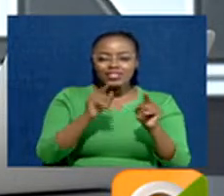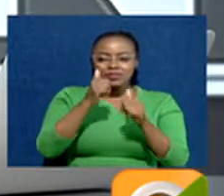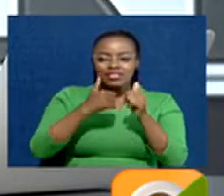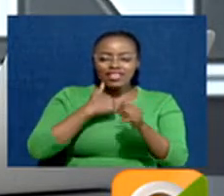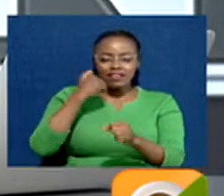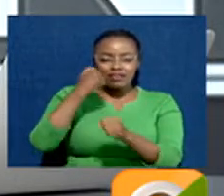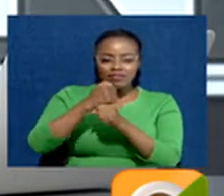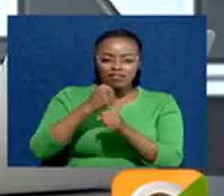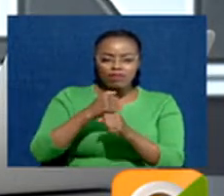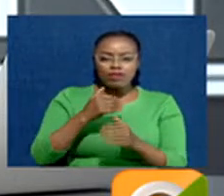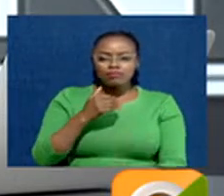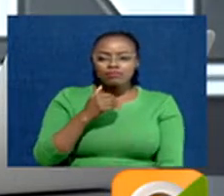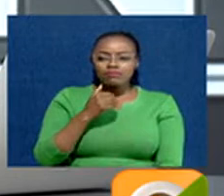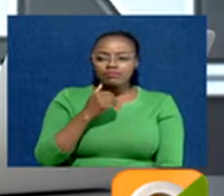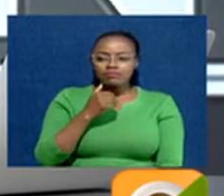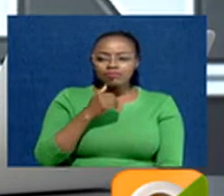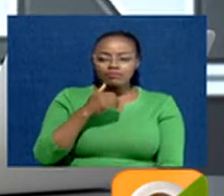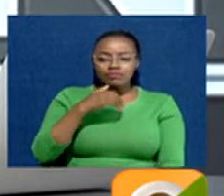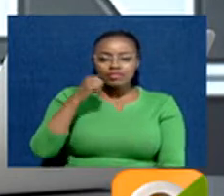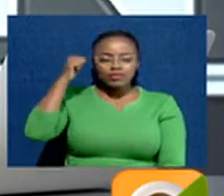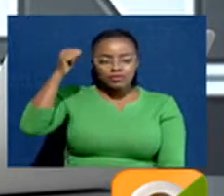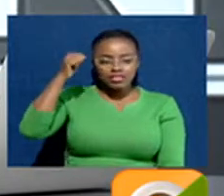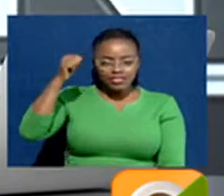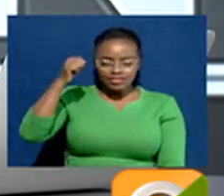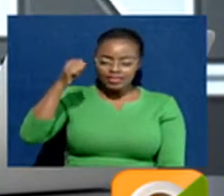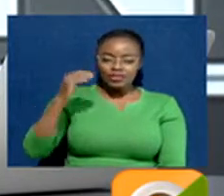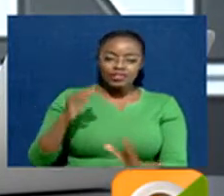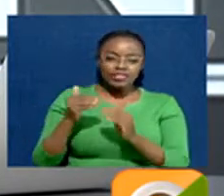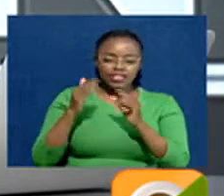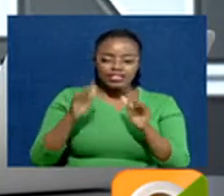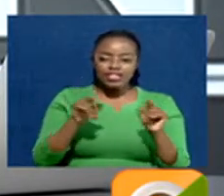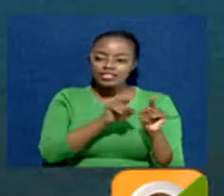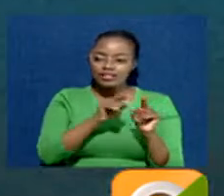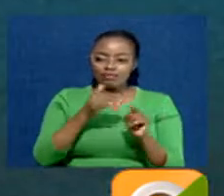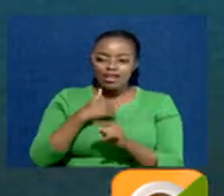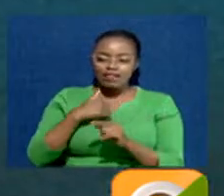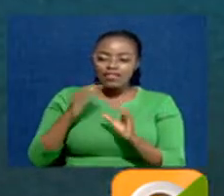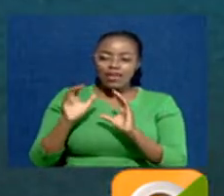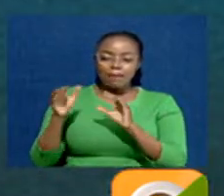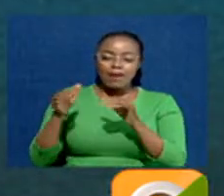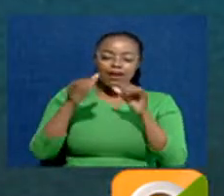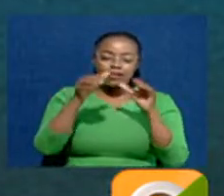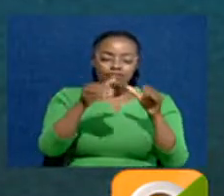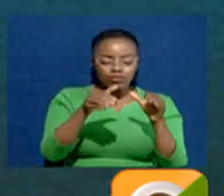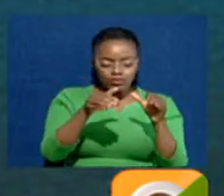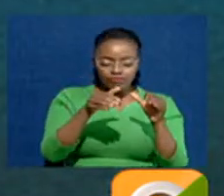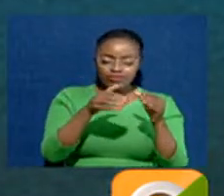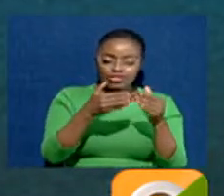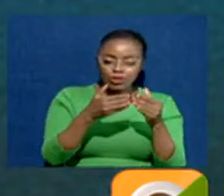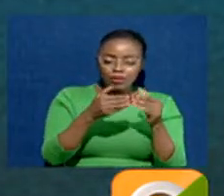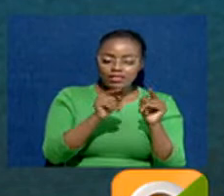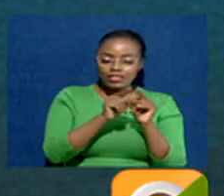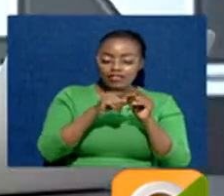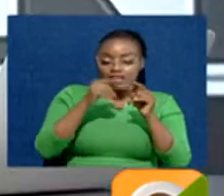know, a political party leader who is now, you know, party to cabinet proceedings and discussions where